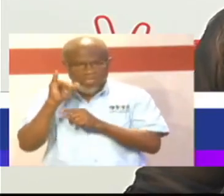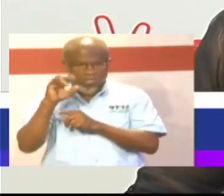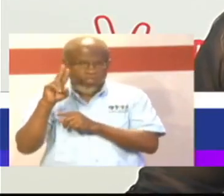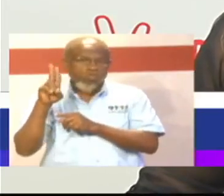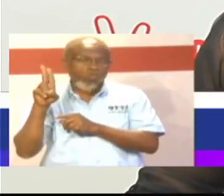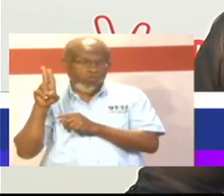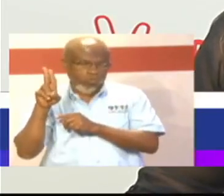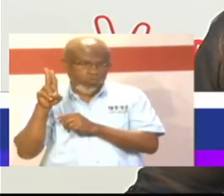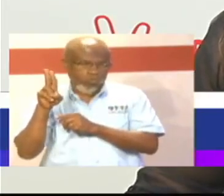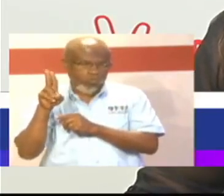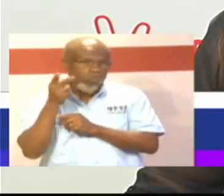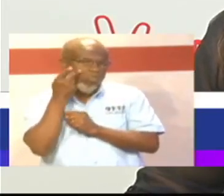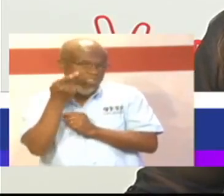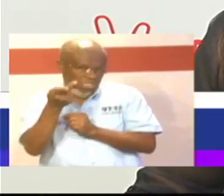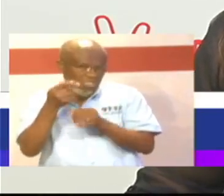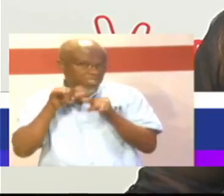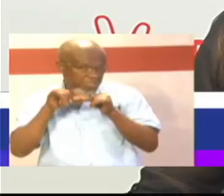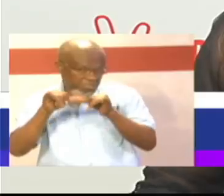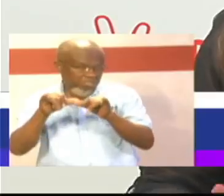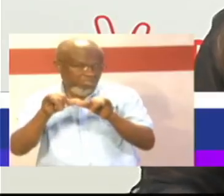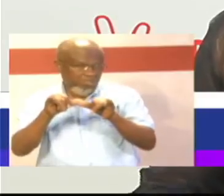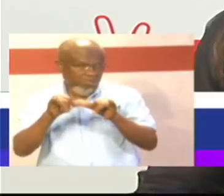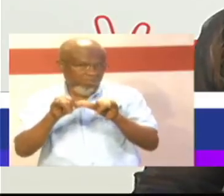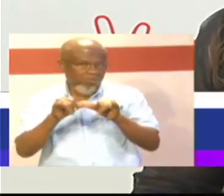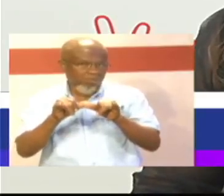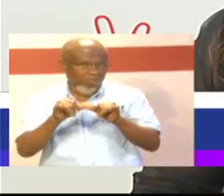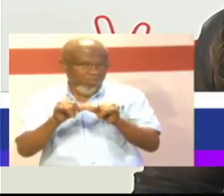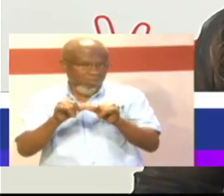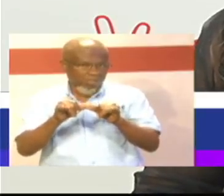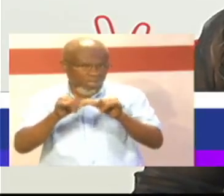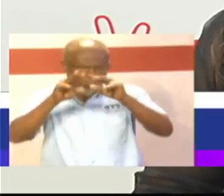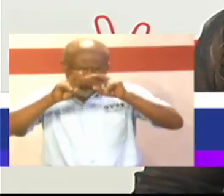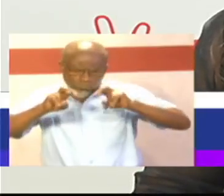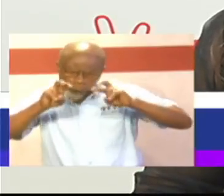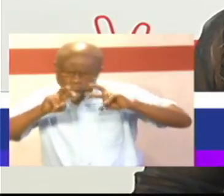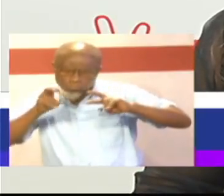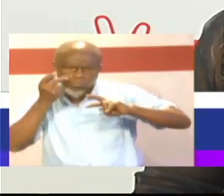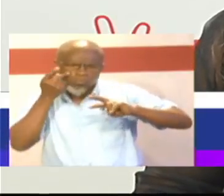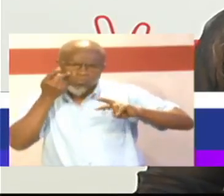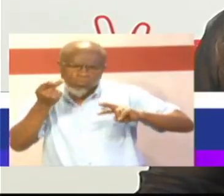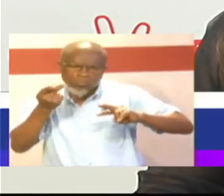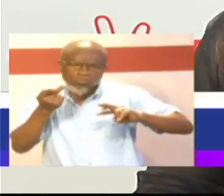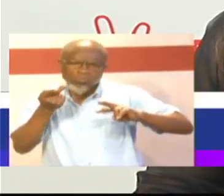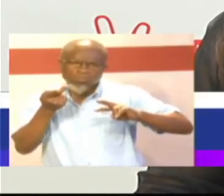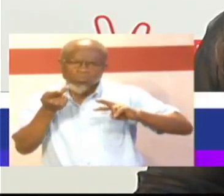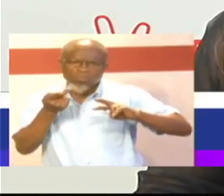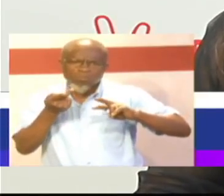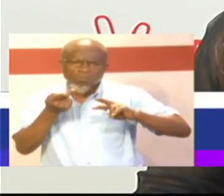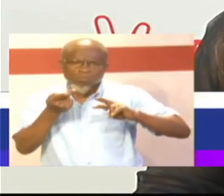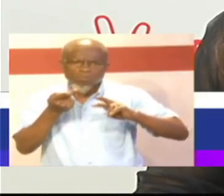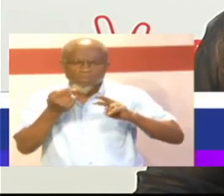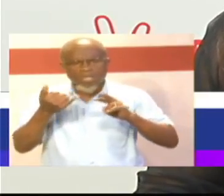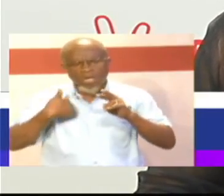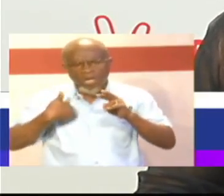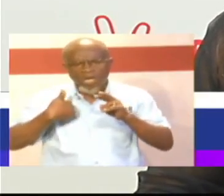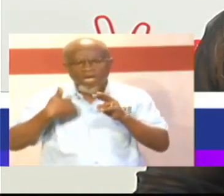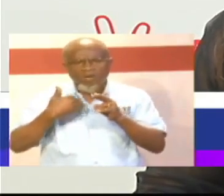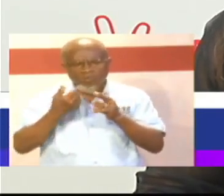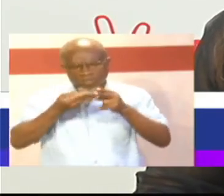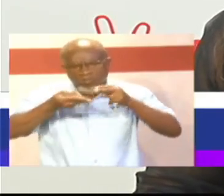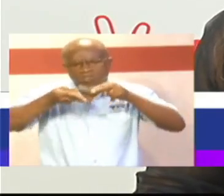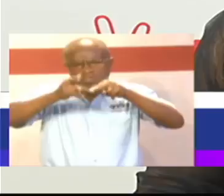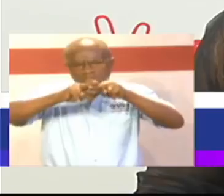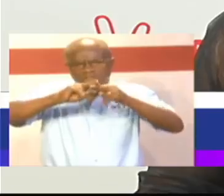units. A preliminary analysis has shown that there has been an increased number of